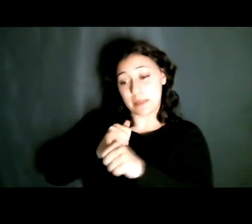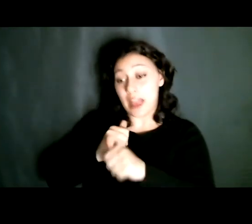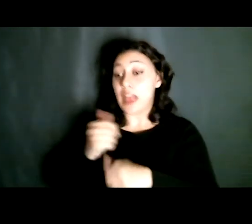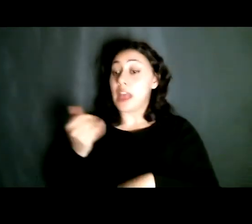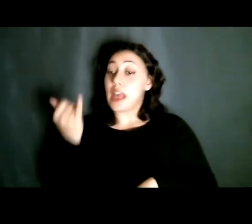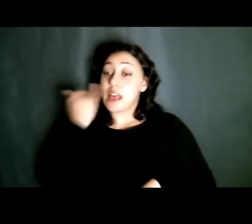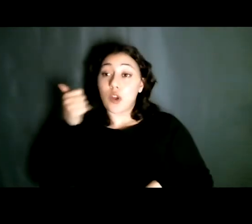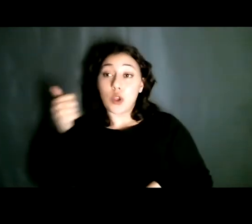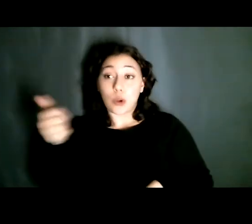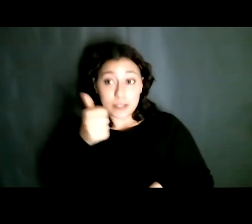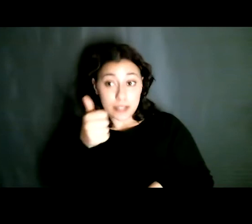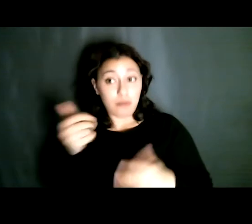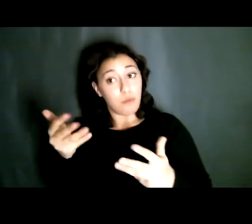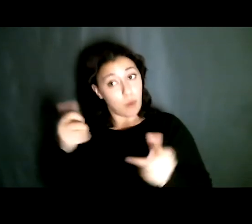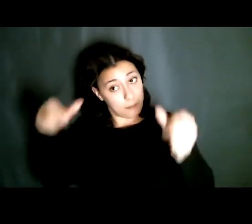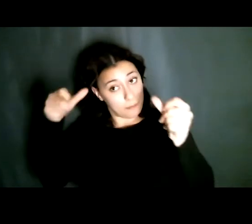feature in Zoom.